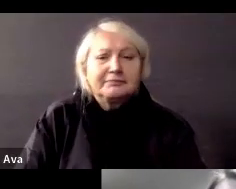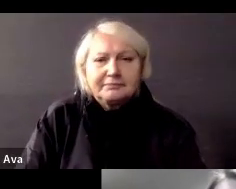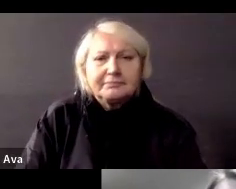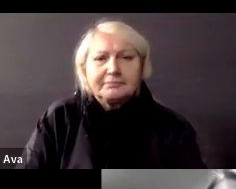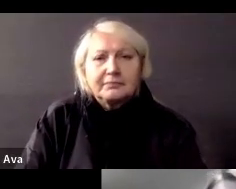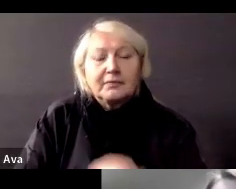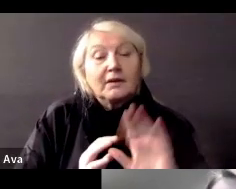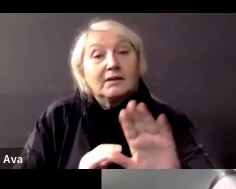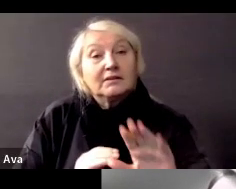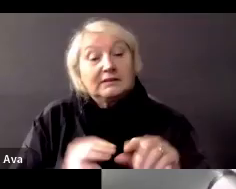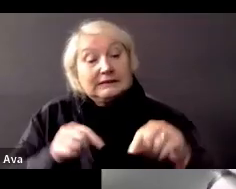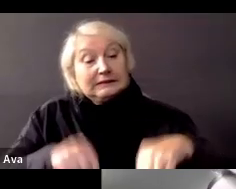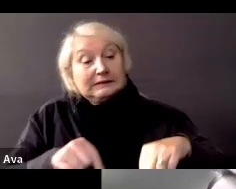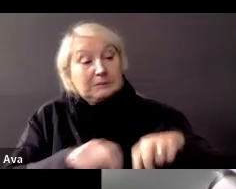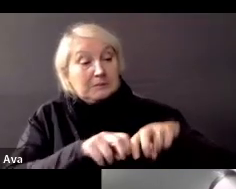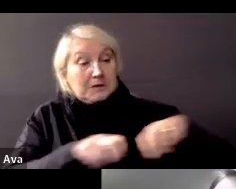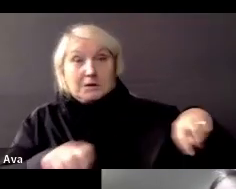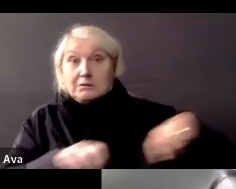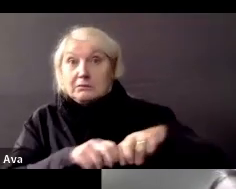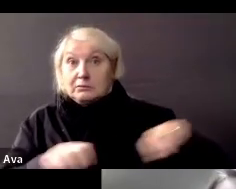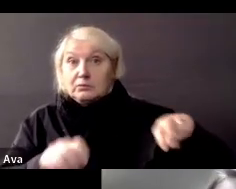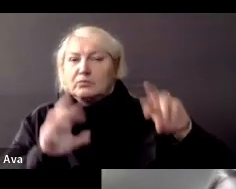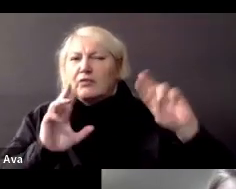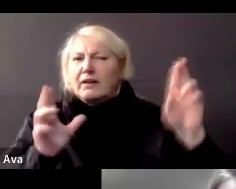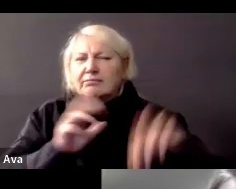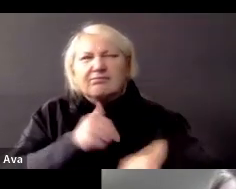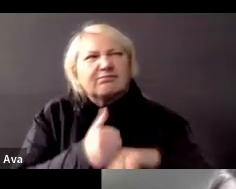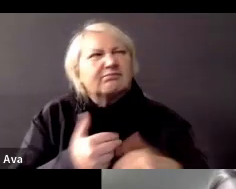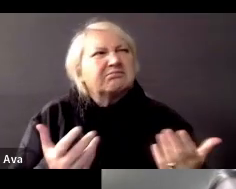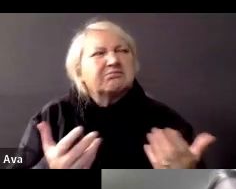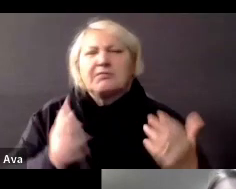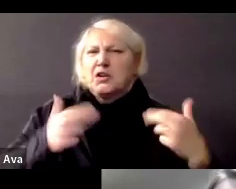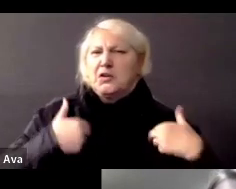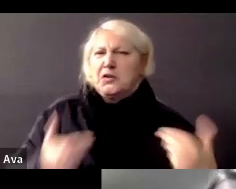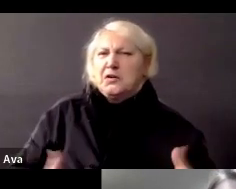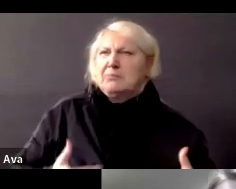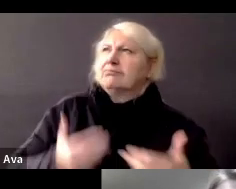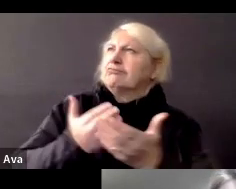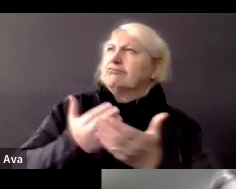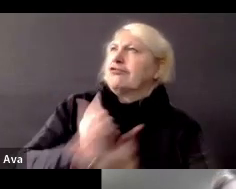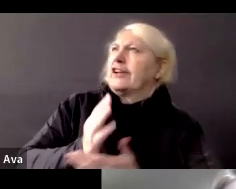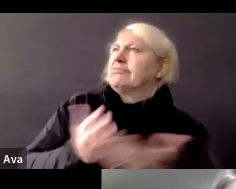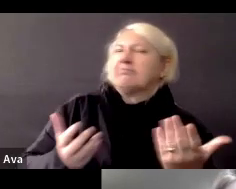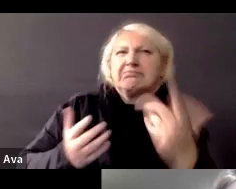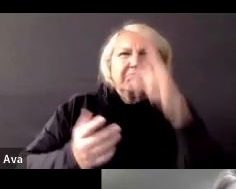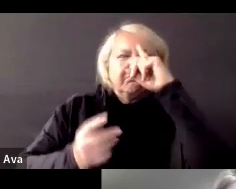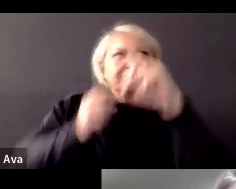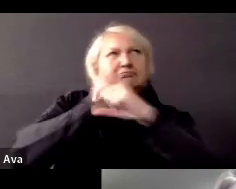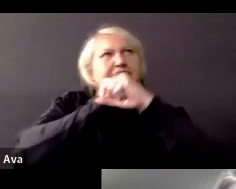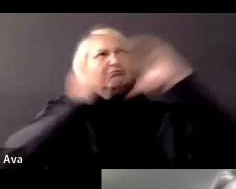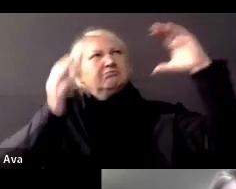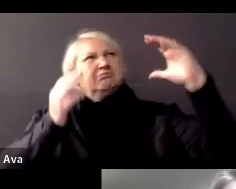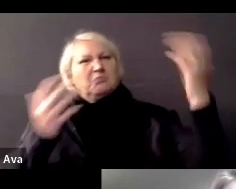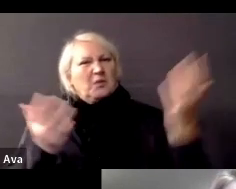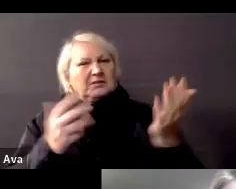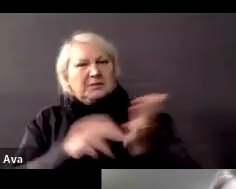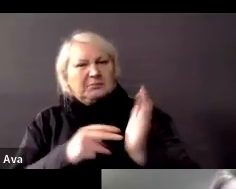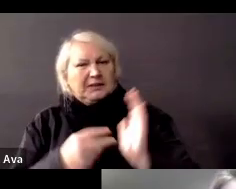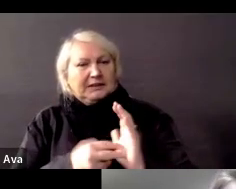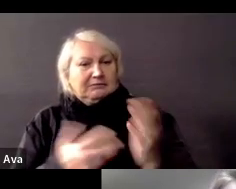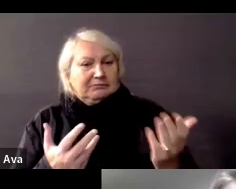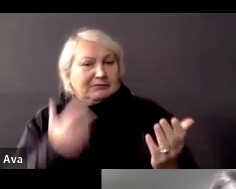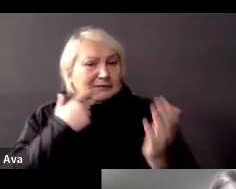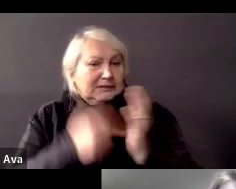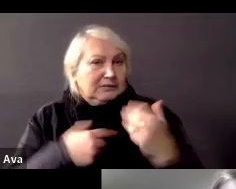today's panel is, what does human rights mean to you as a person with a disability? I myself